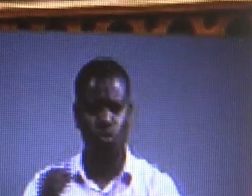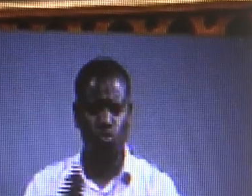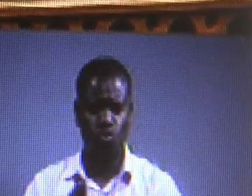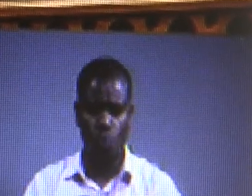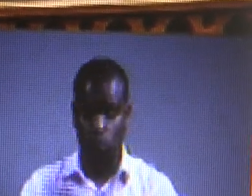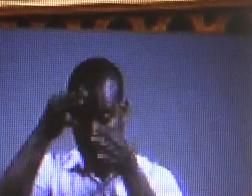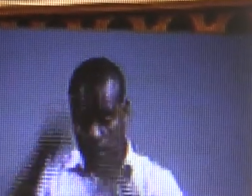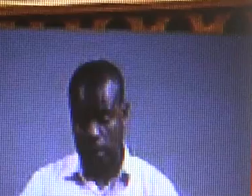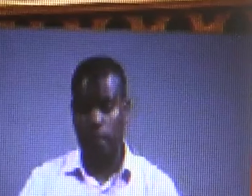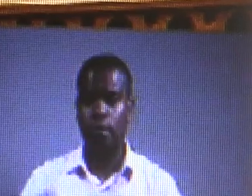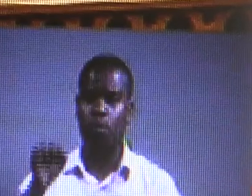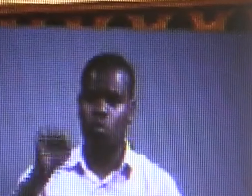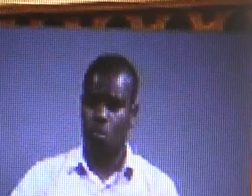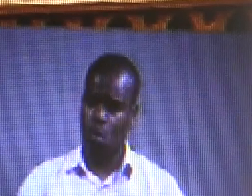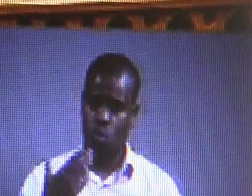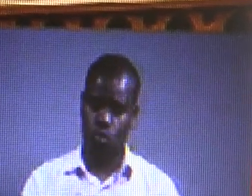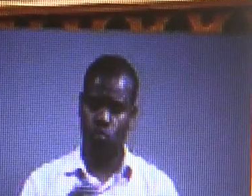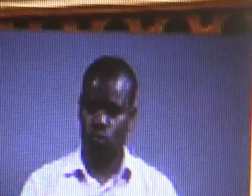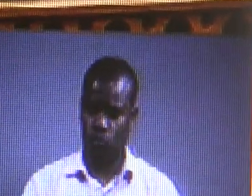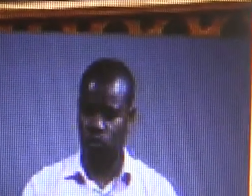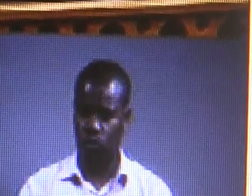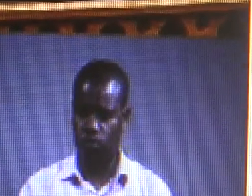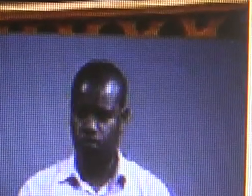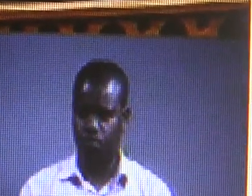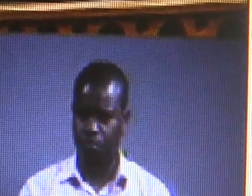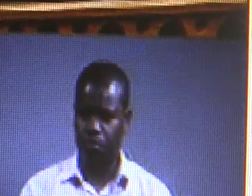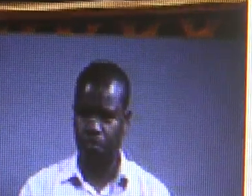decisions with respect to terminal cases